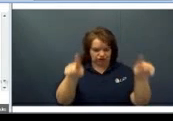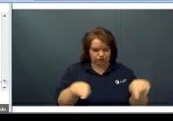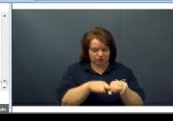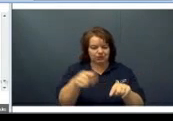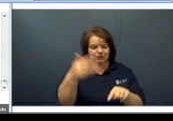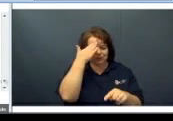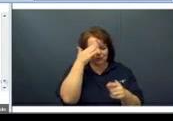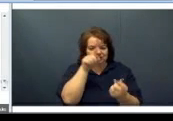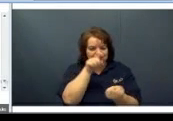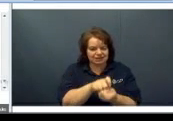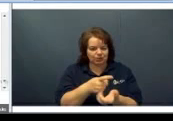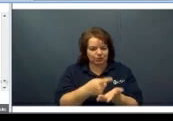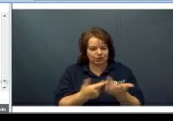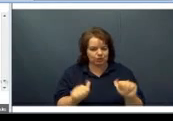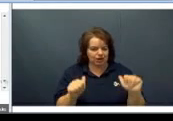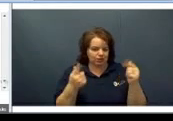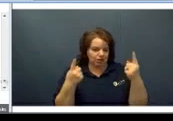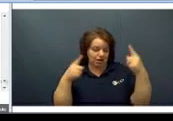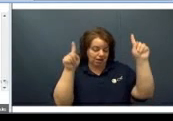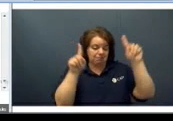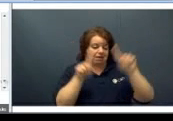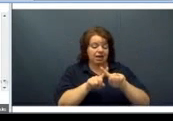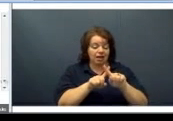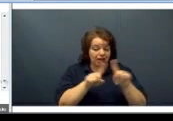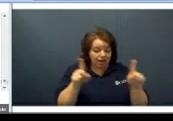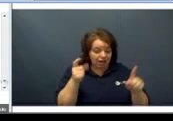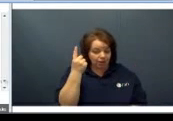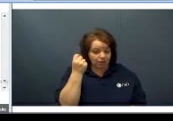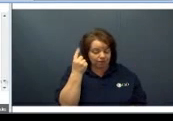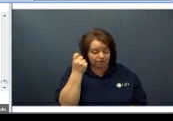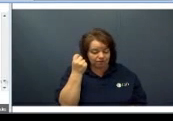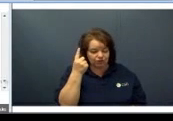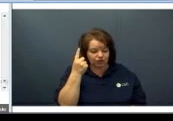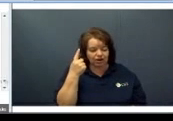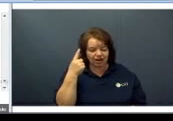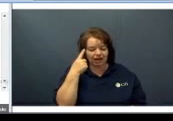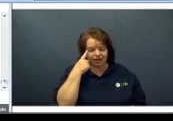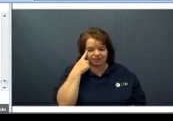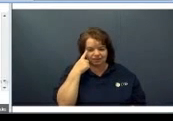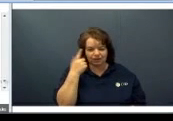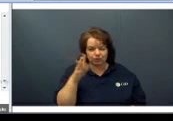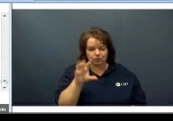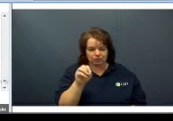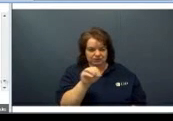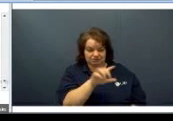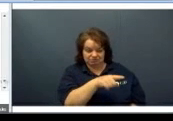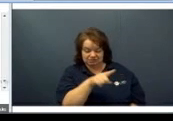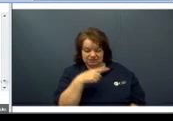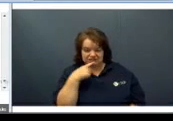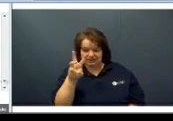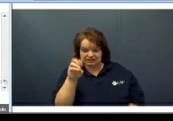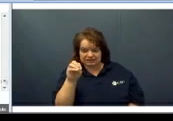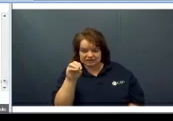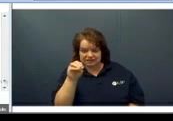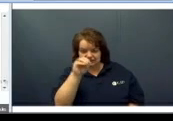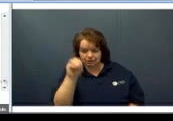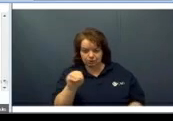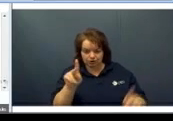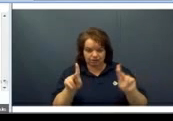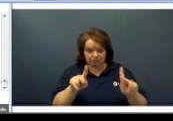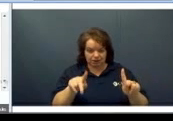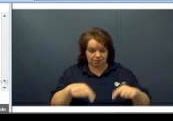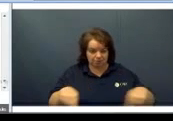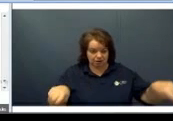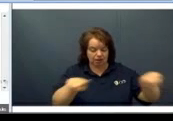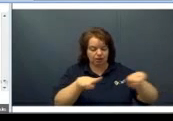because you're still seeing the screen, so you know what you're trying to get to. However, I think it was 50